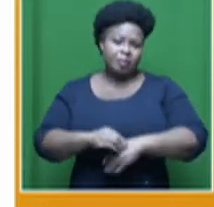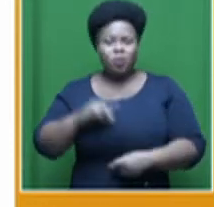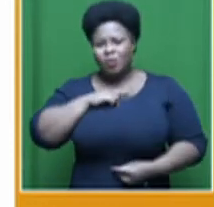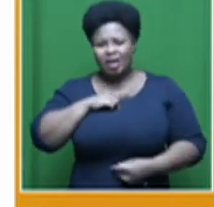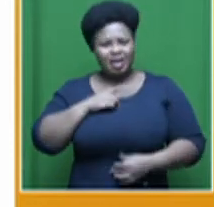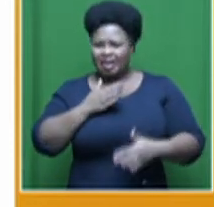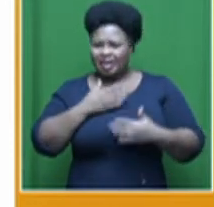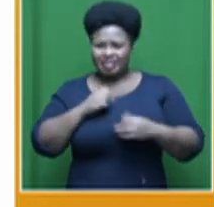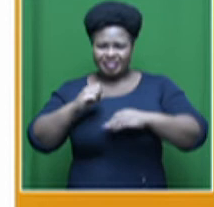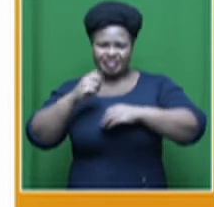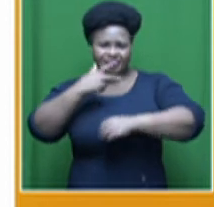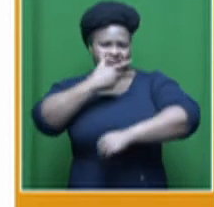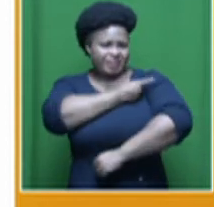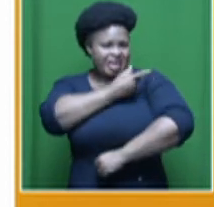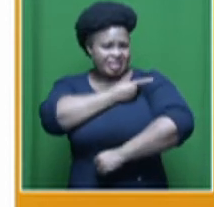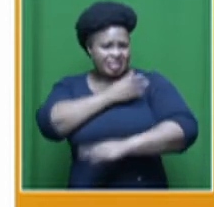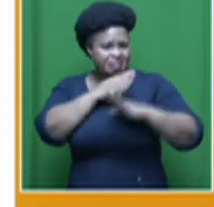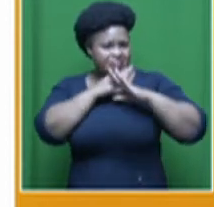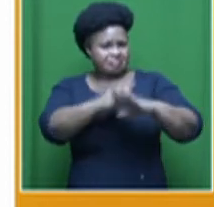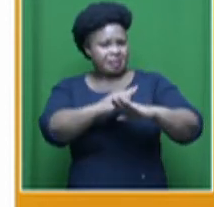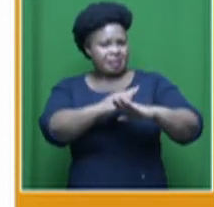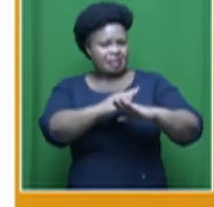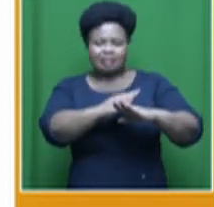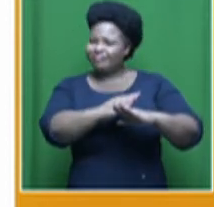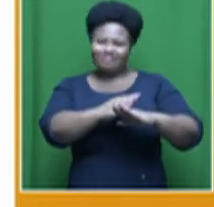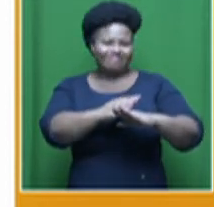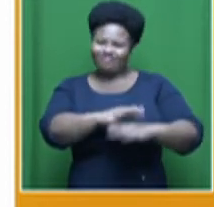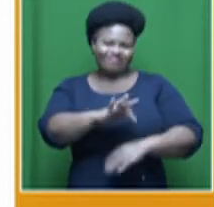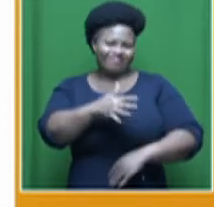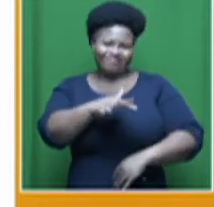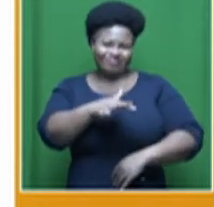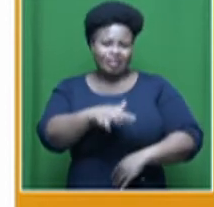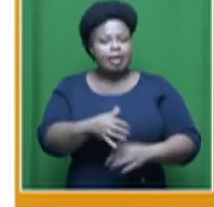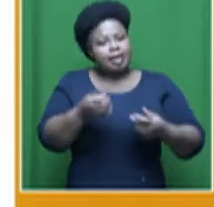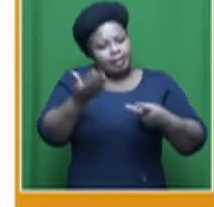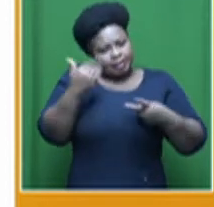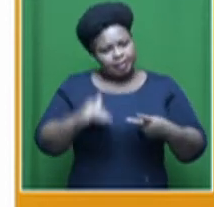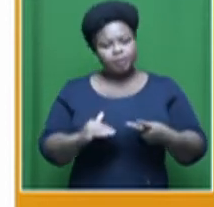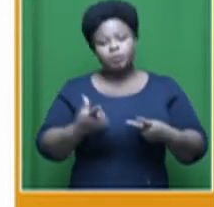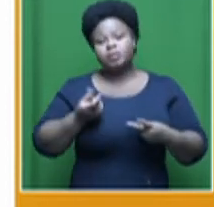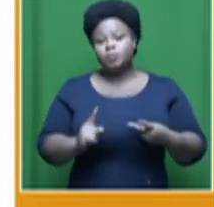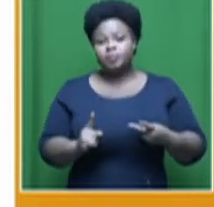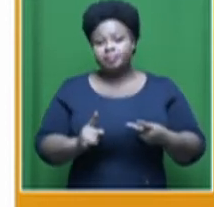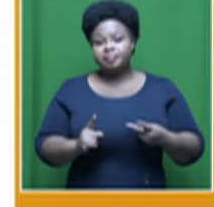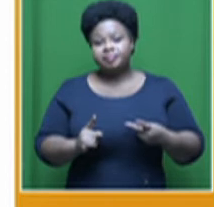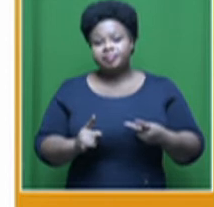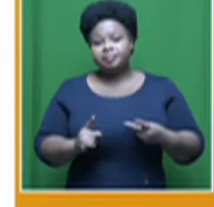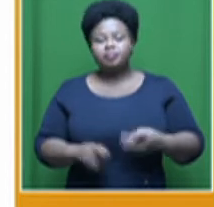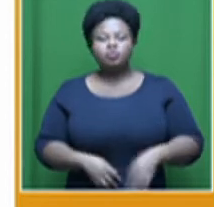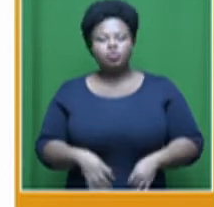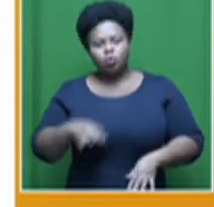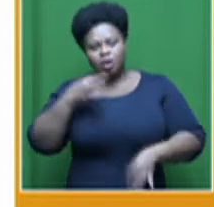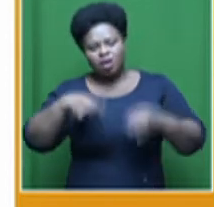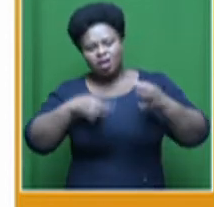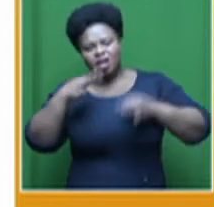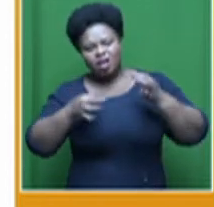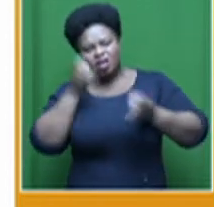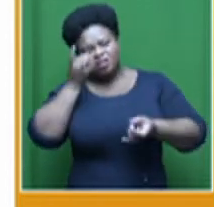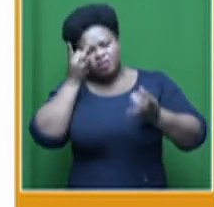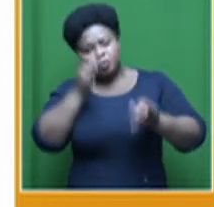vaccine. And consequently, what we decided to do was to analyze the information for how well the